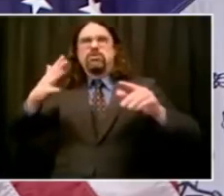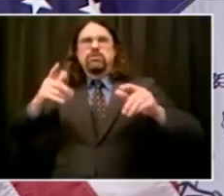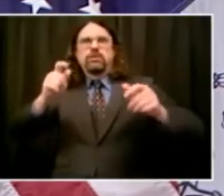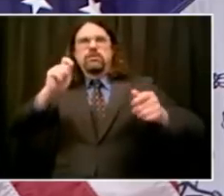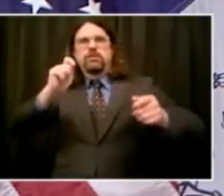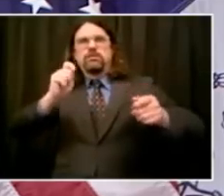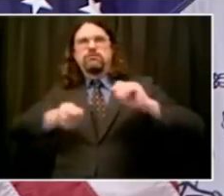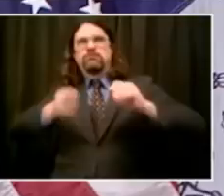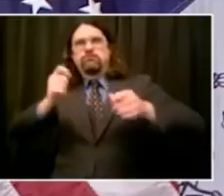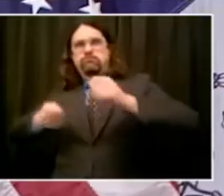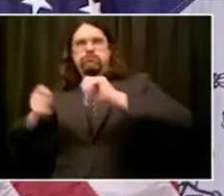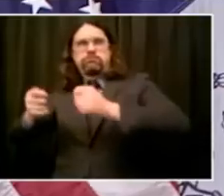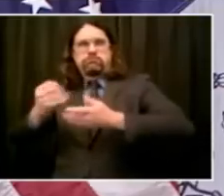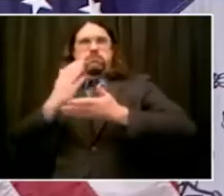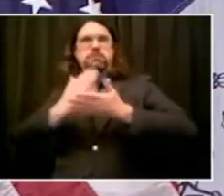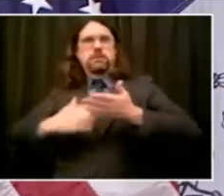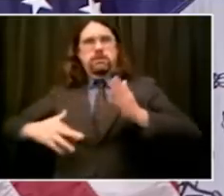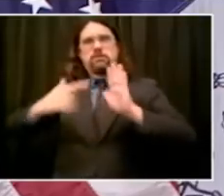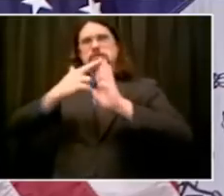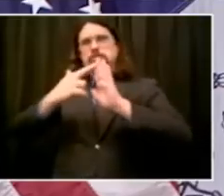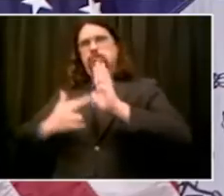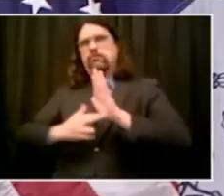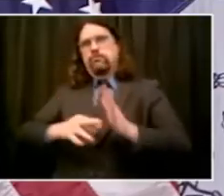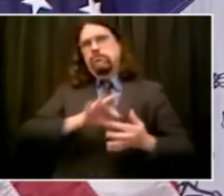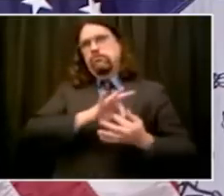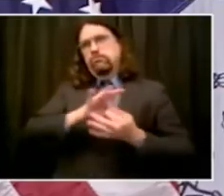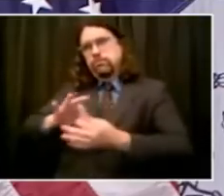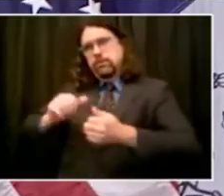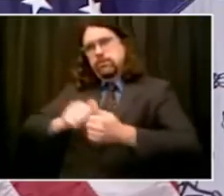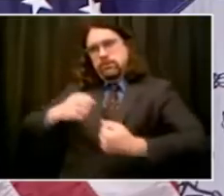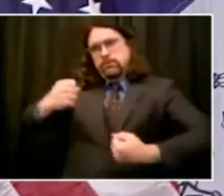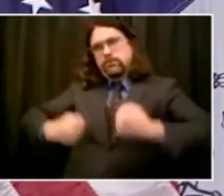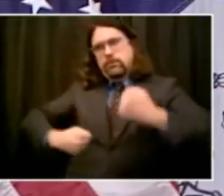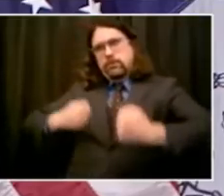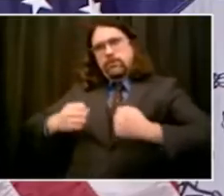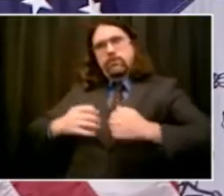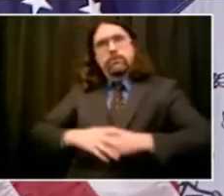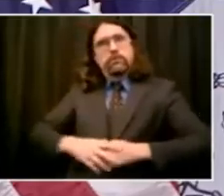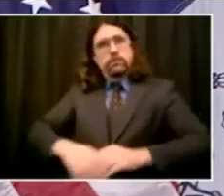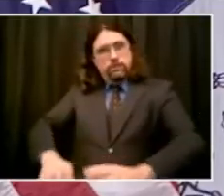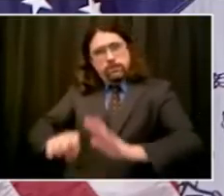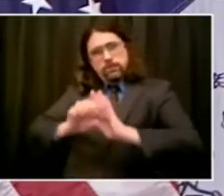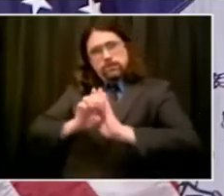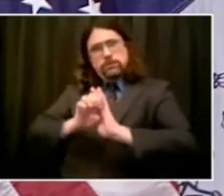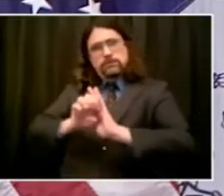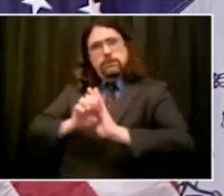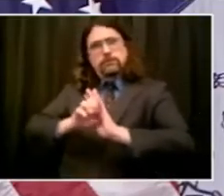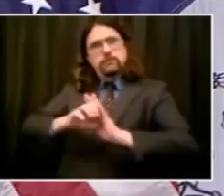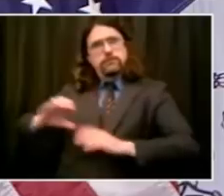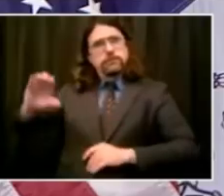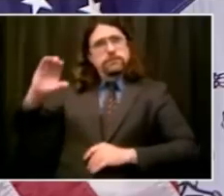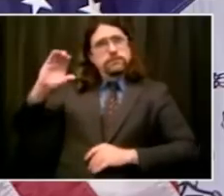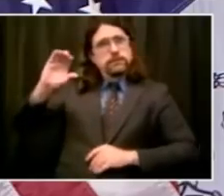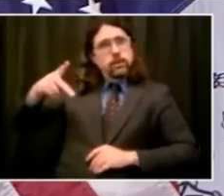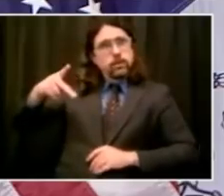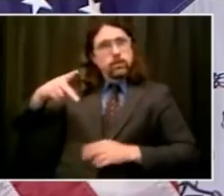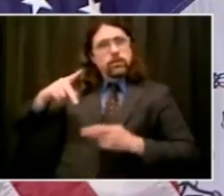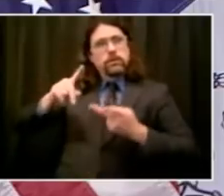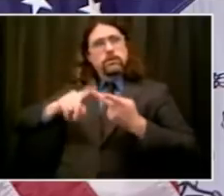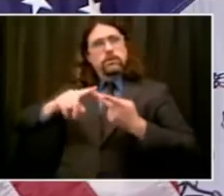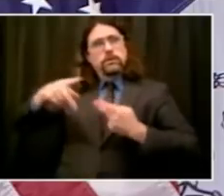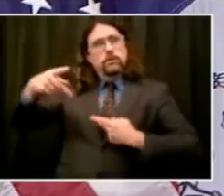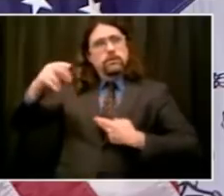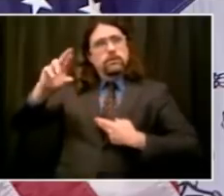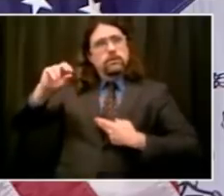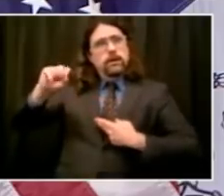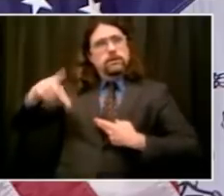as you said, and feeling nervous and anxious about the danger of vehicles. And what we're doing now, it is working now for a